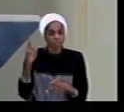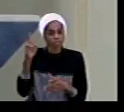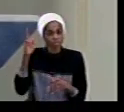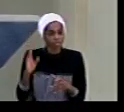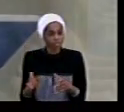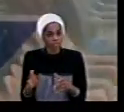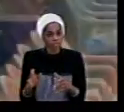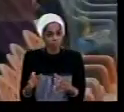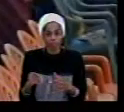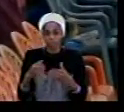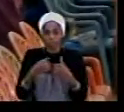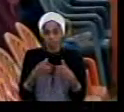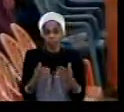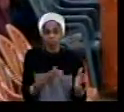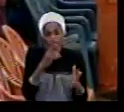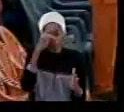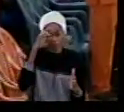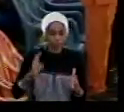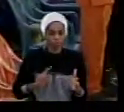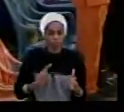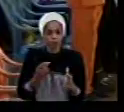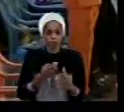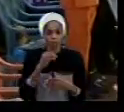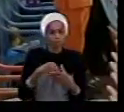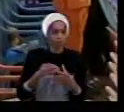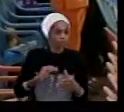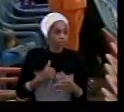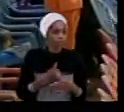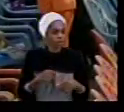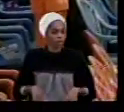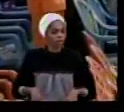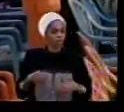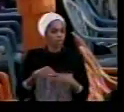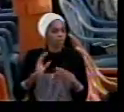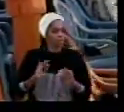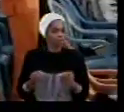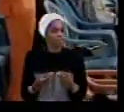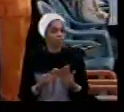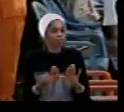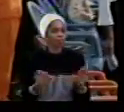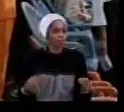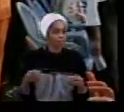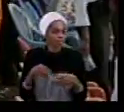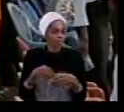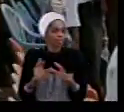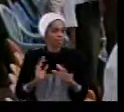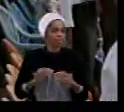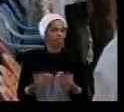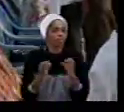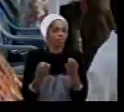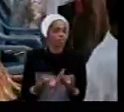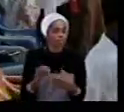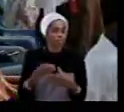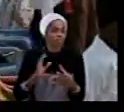our life, in our land, in our families, in our nation.